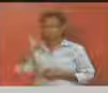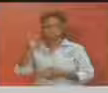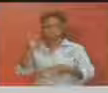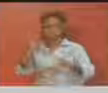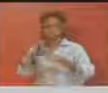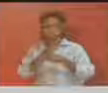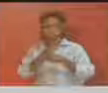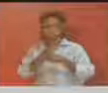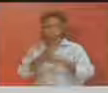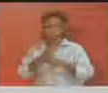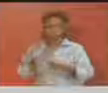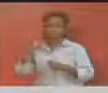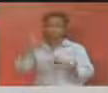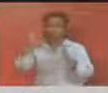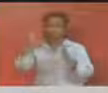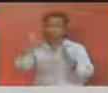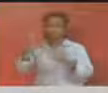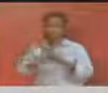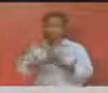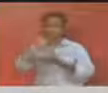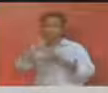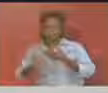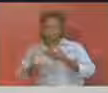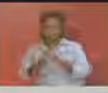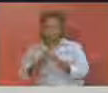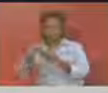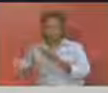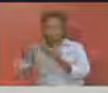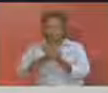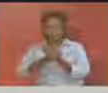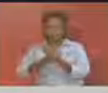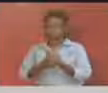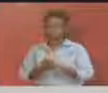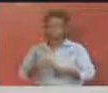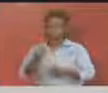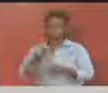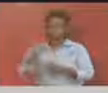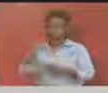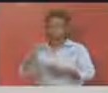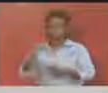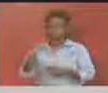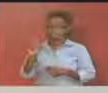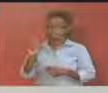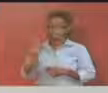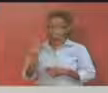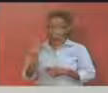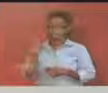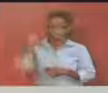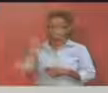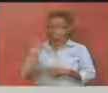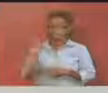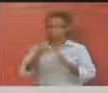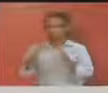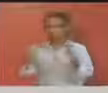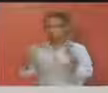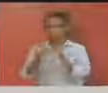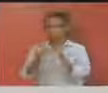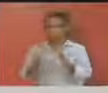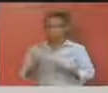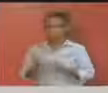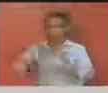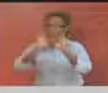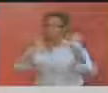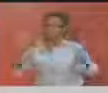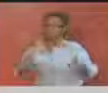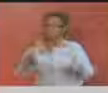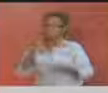of March, are coming from SK Bio, the South Korean plant. The reason why